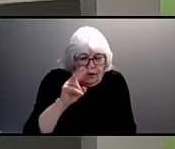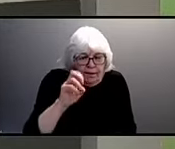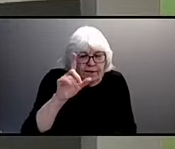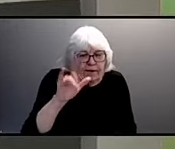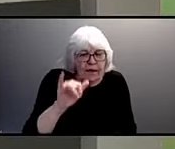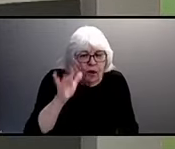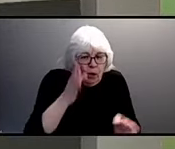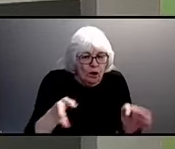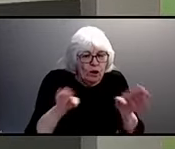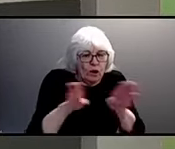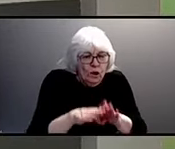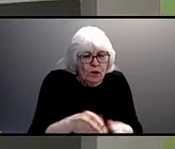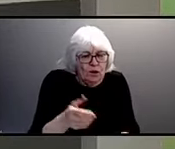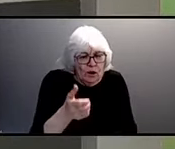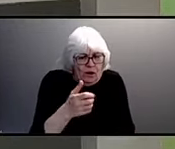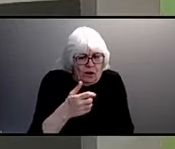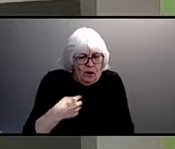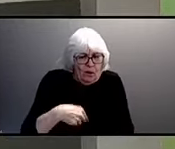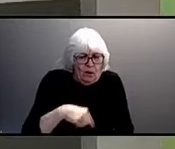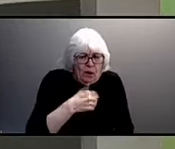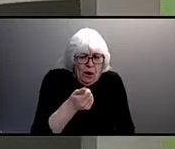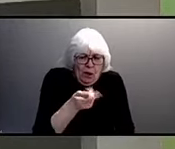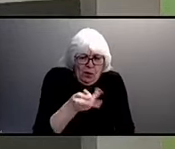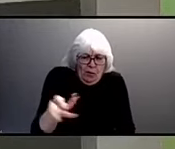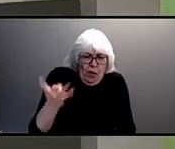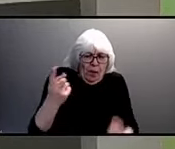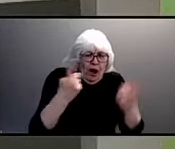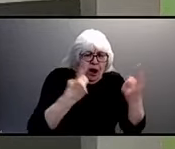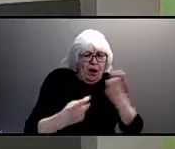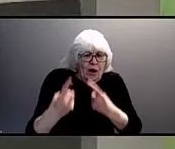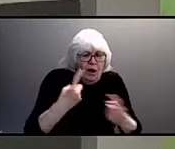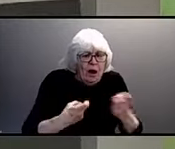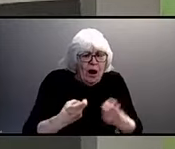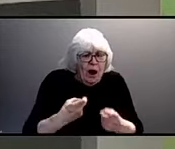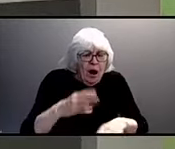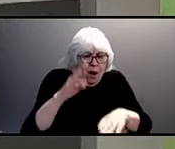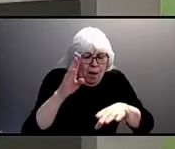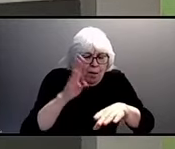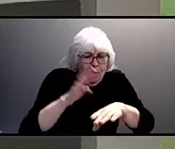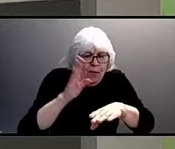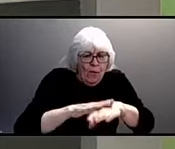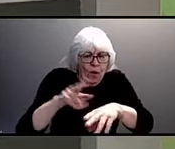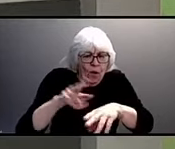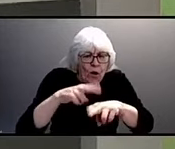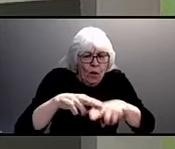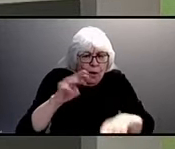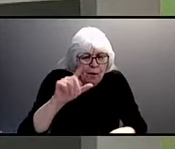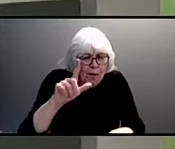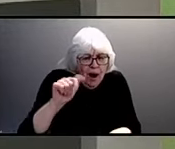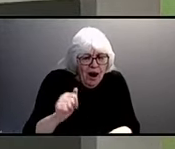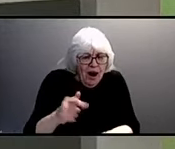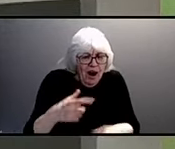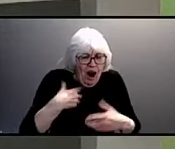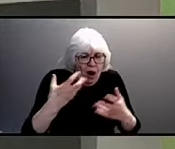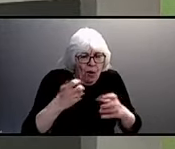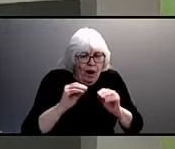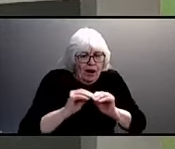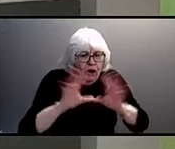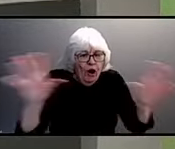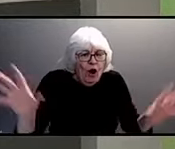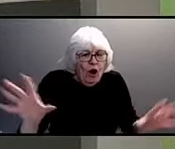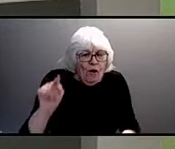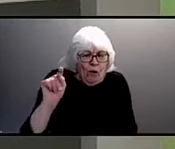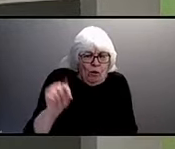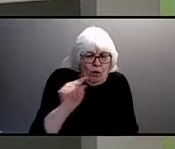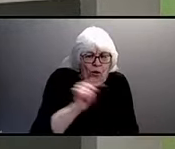questions, and usually the media ask all the questions, but I want to make sure that we give people a voice who have been calling into both Councillor